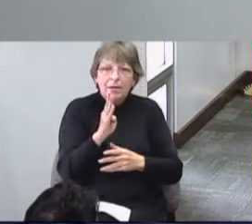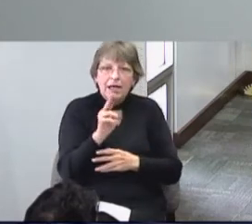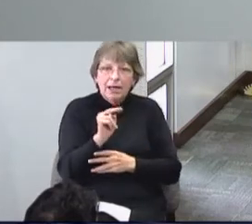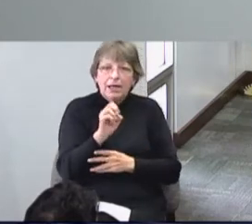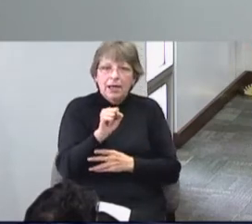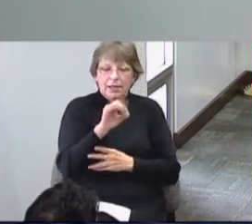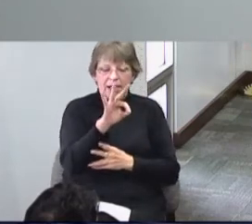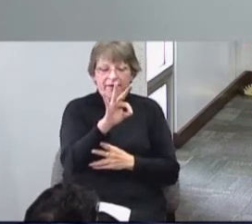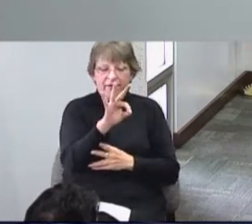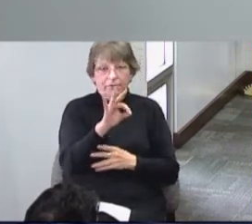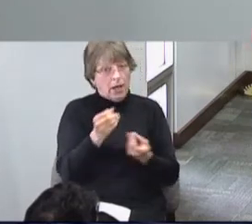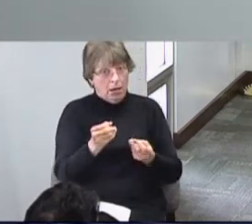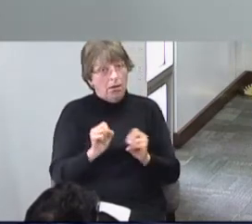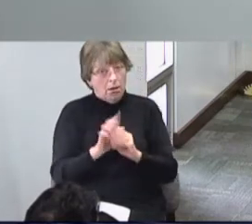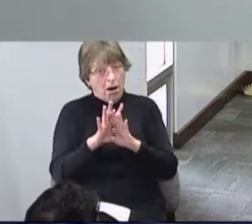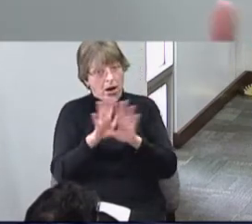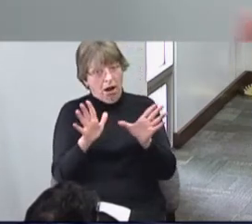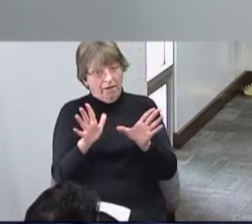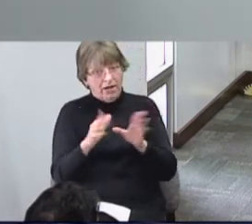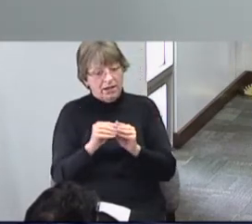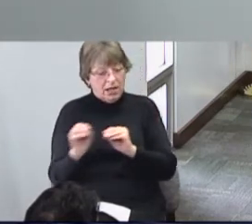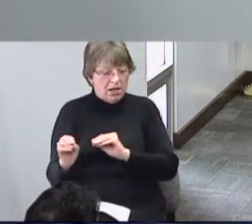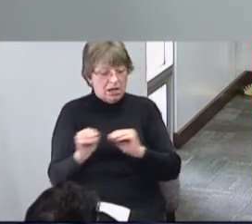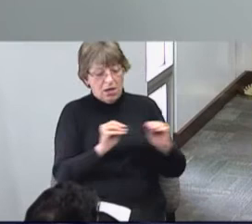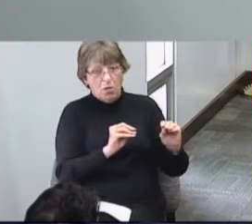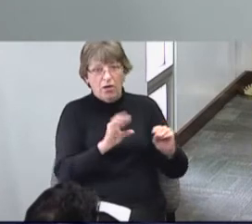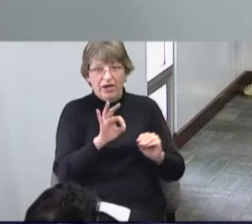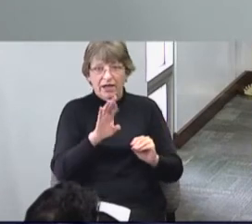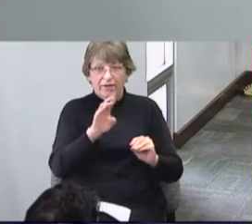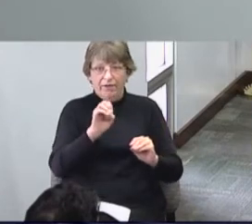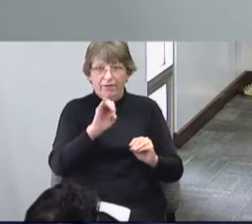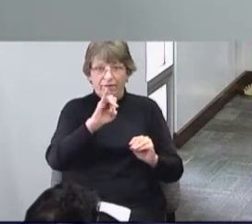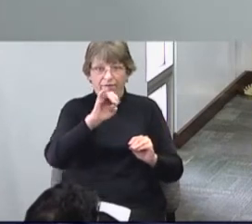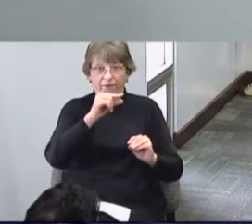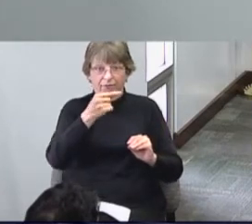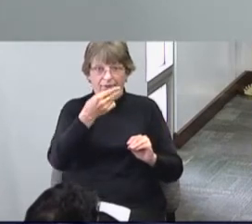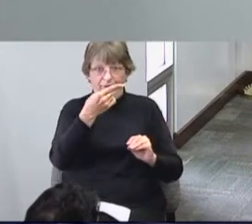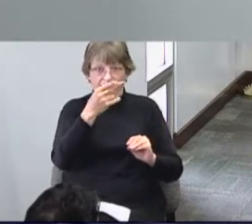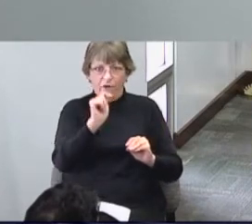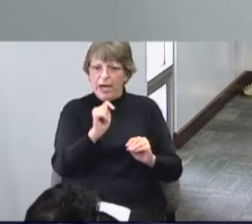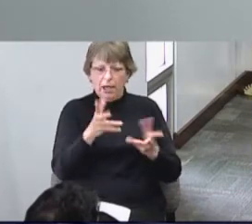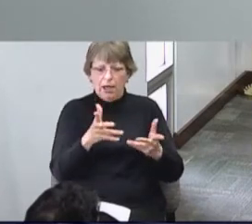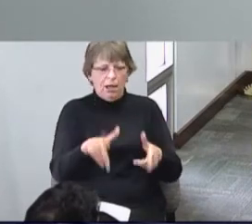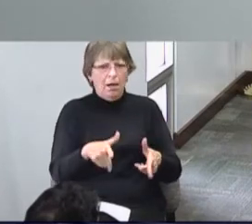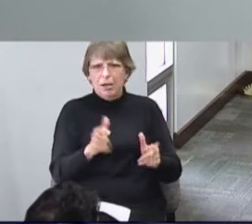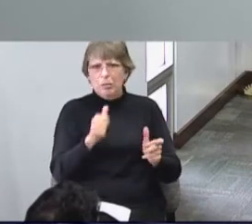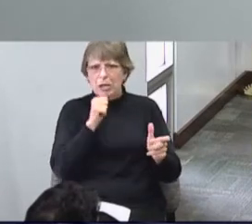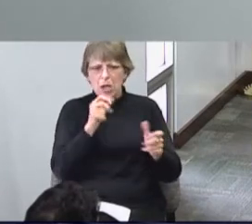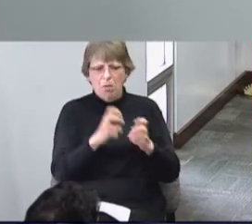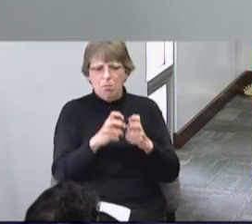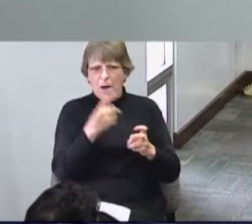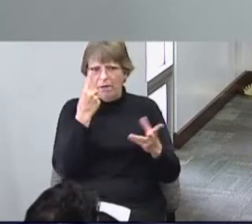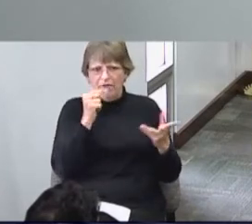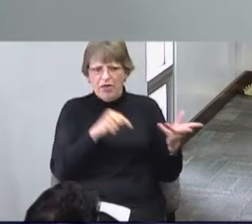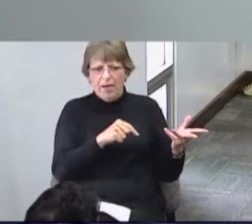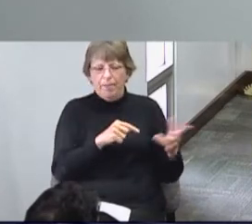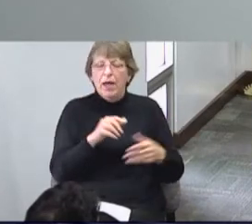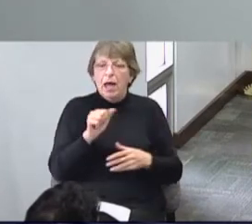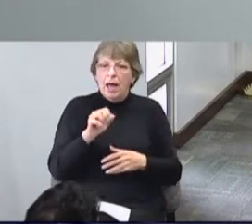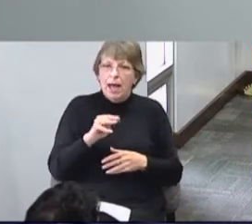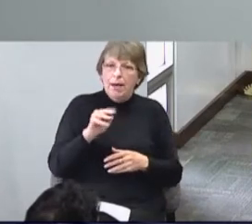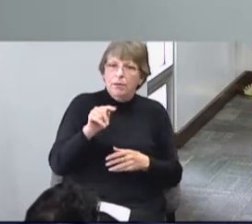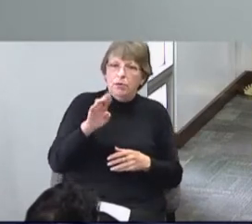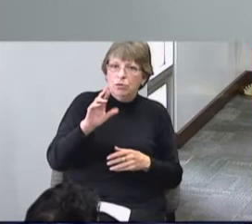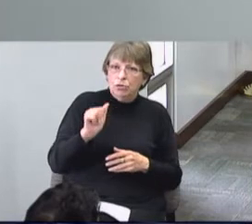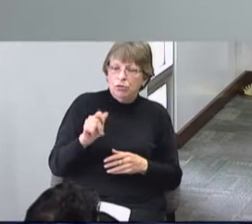BNSF, obviously they're moving freight on this route, and so speed is not a big issue to them. Amtrak,